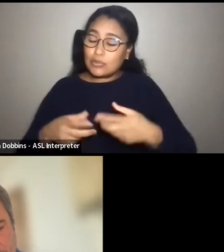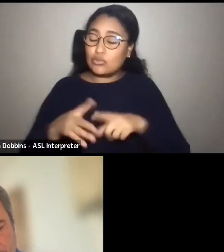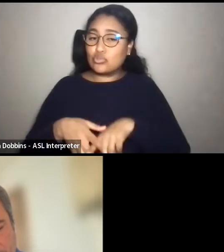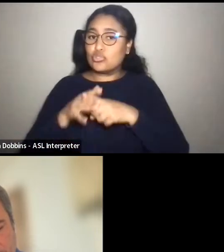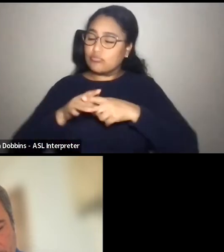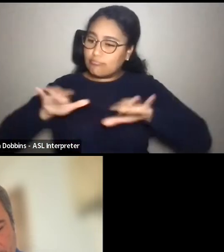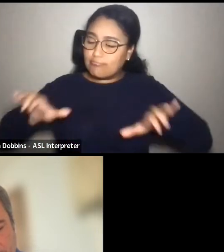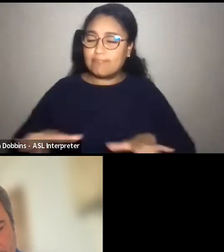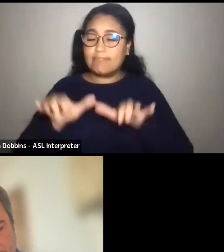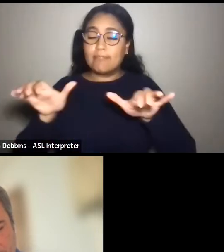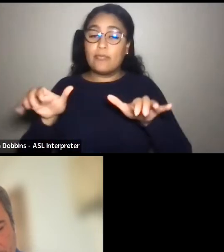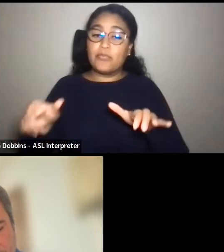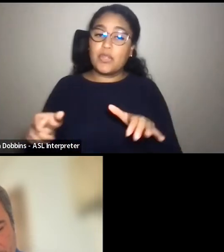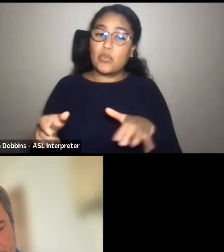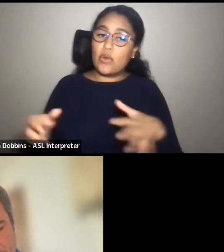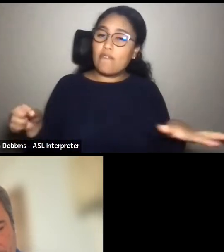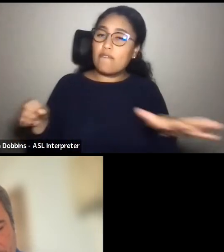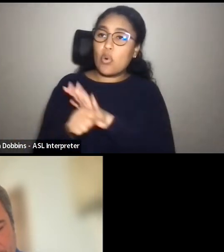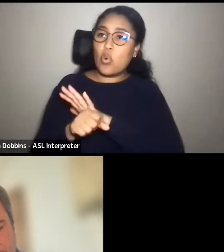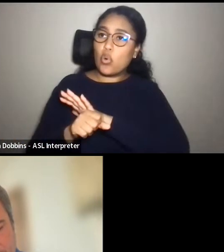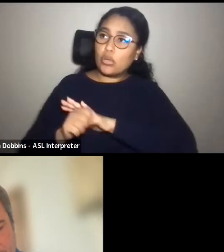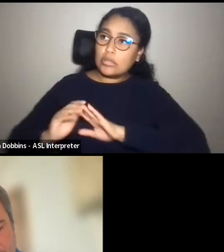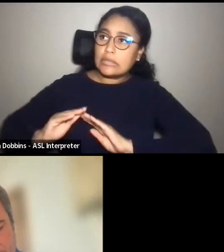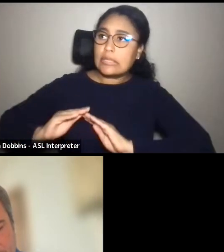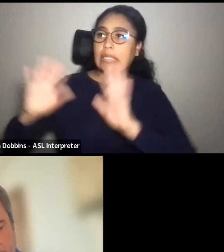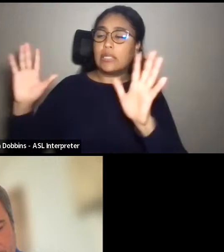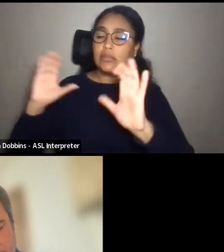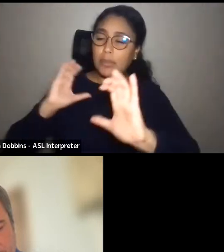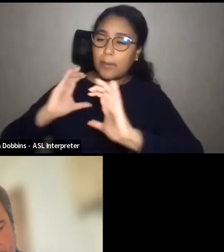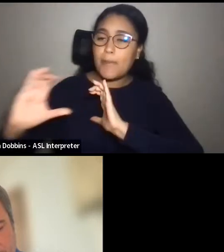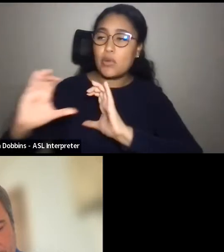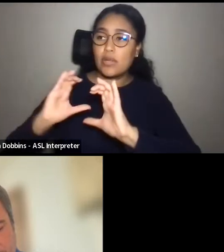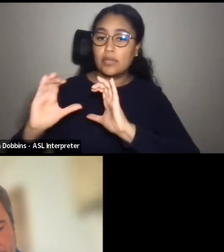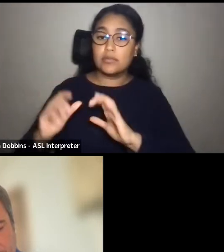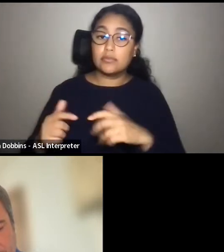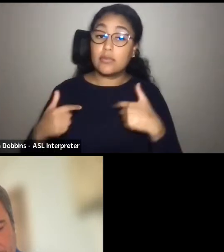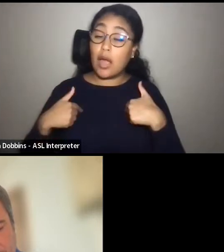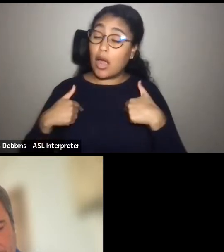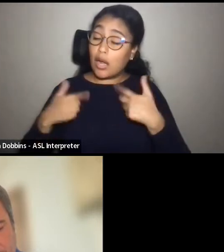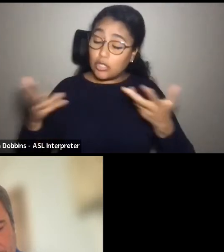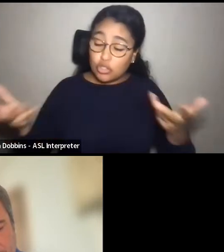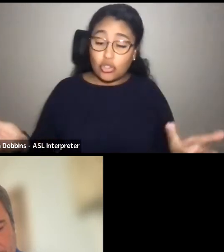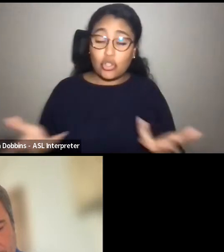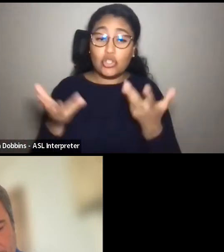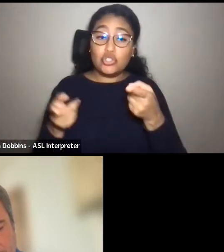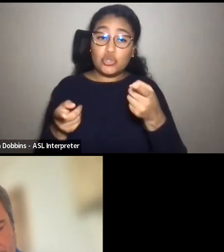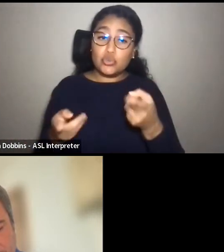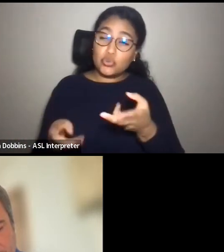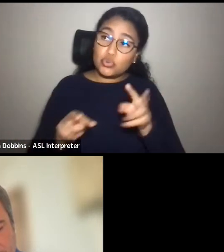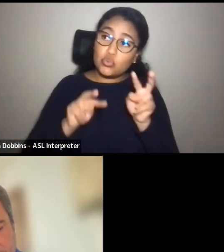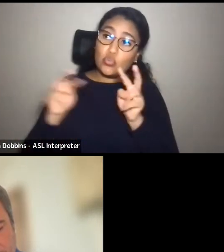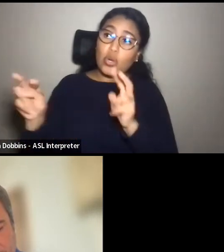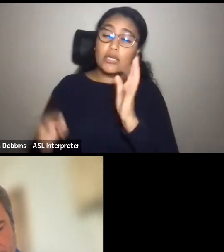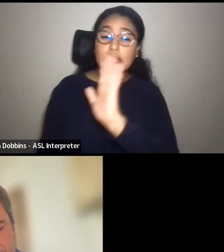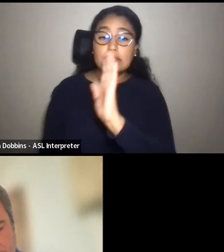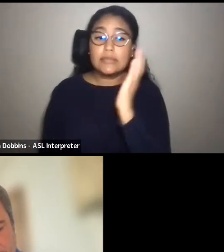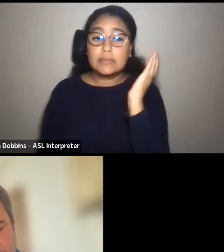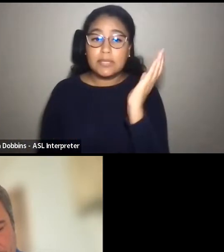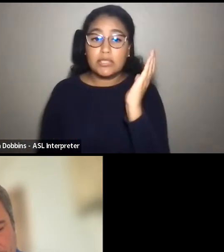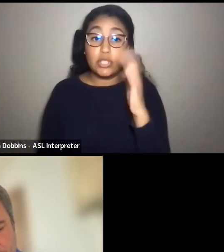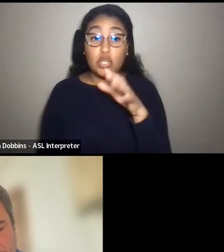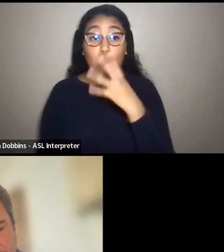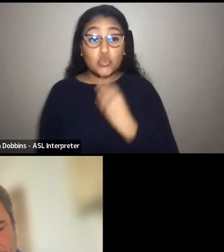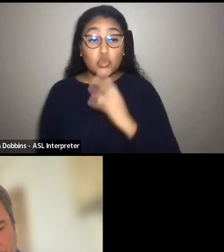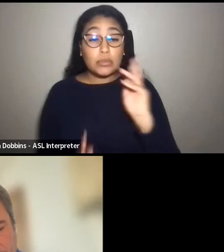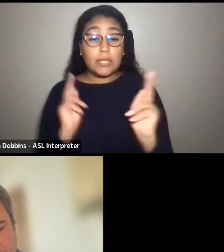with complete moral clarity. I urge you all to watch this speech. Jews